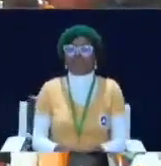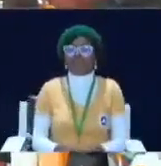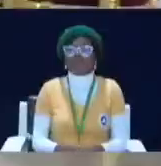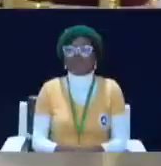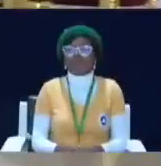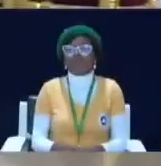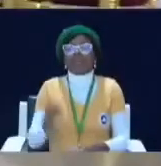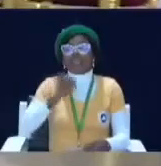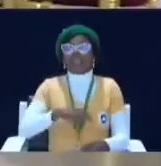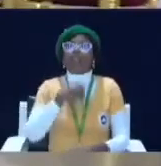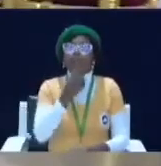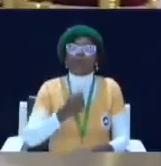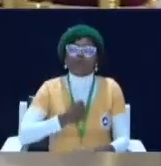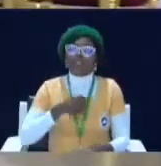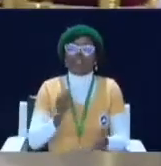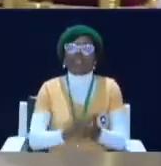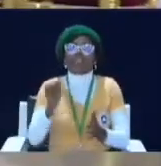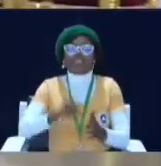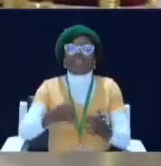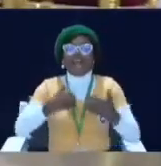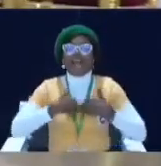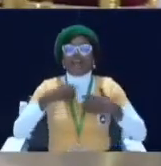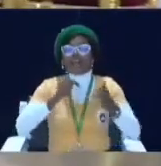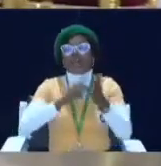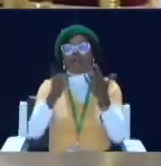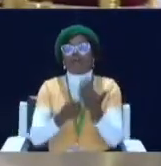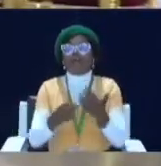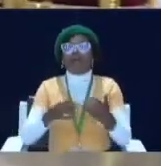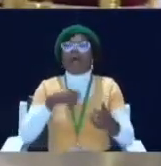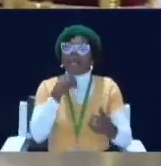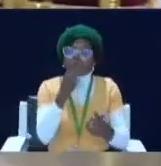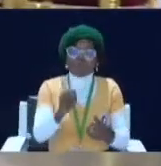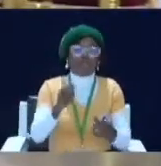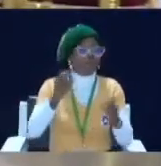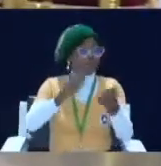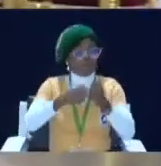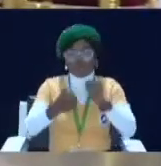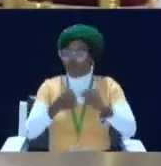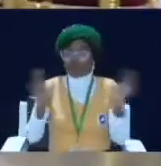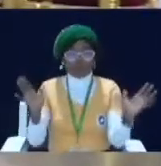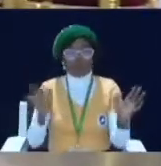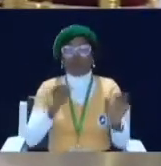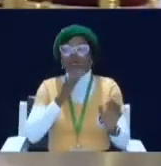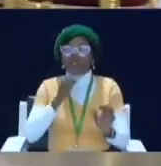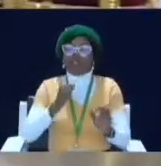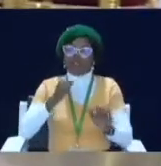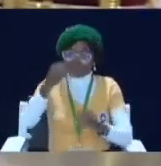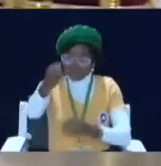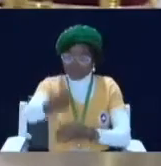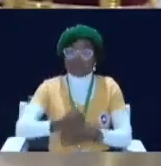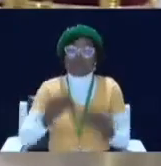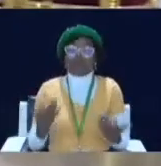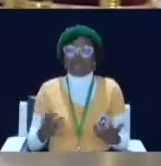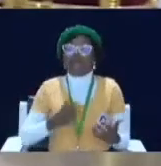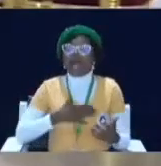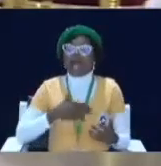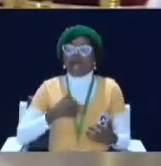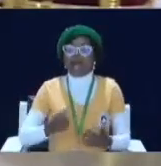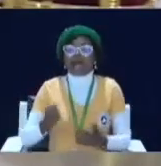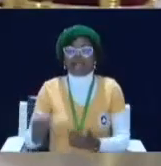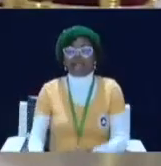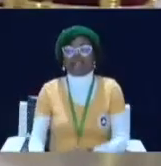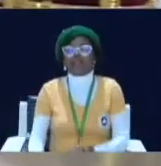Won la awon fe se program, mo ni ko si problem pe ayegba won. Mo de mu won lo nu